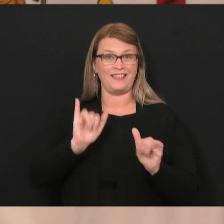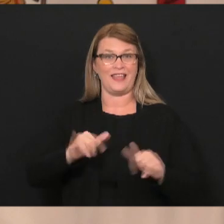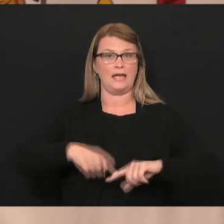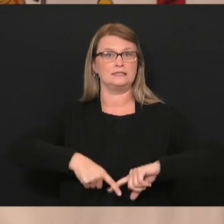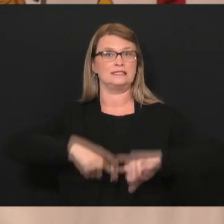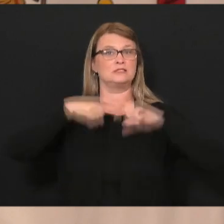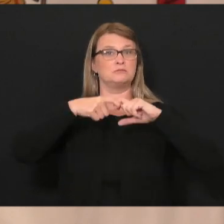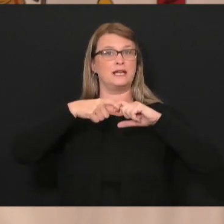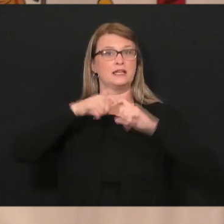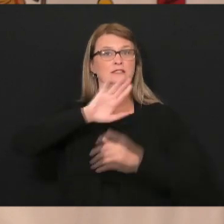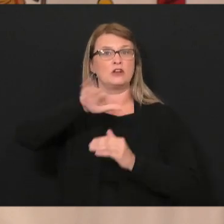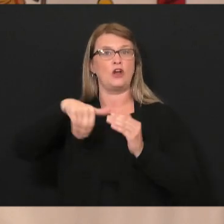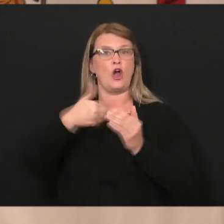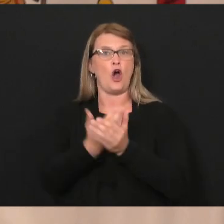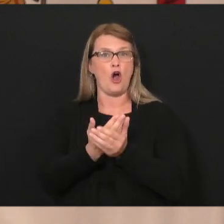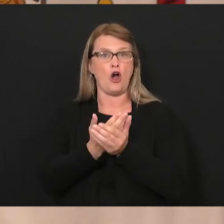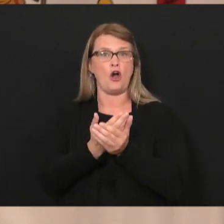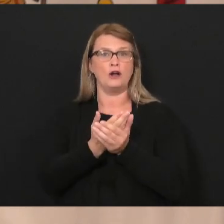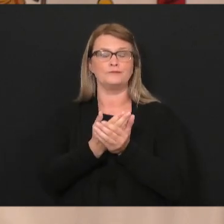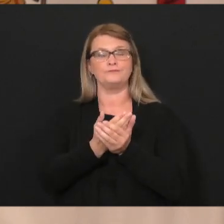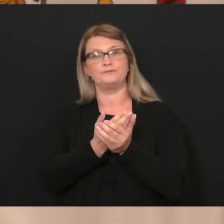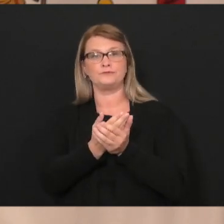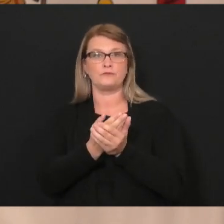all elective medical procedures.